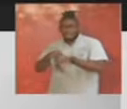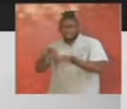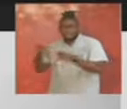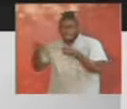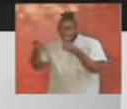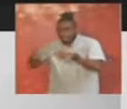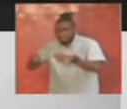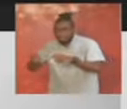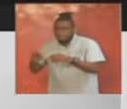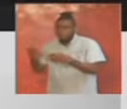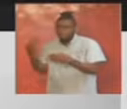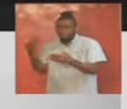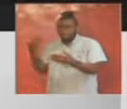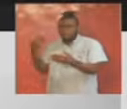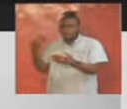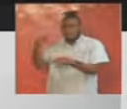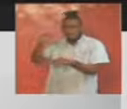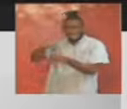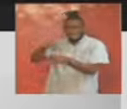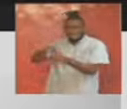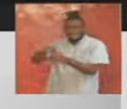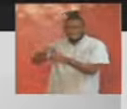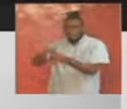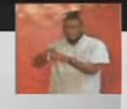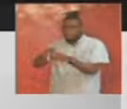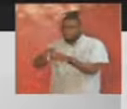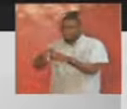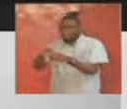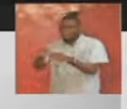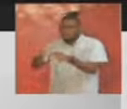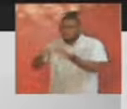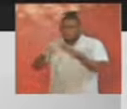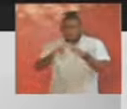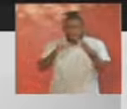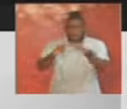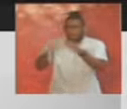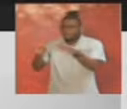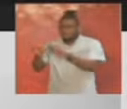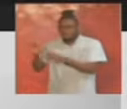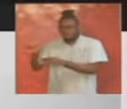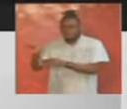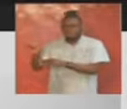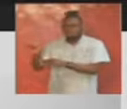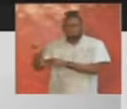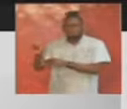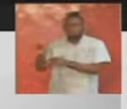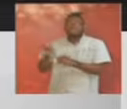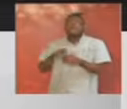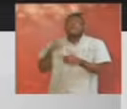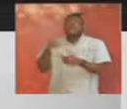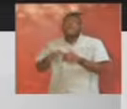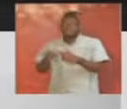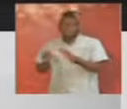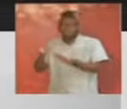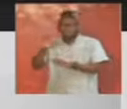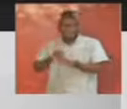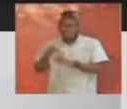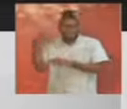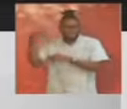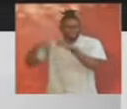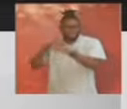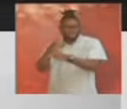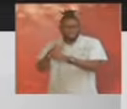campaigning. The month with our second greatest number of cases, which would have been October of 2020,